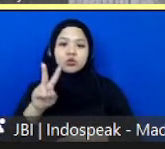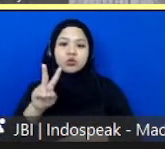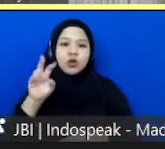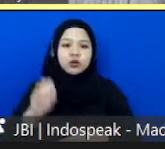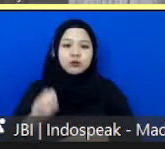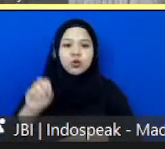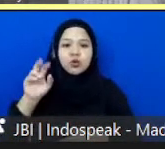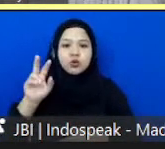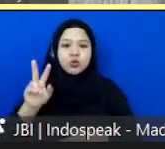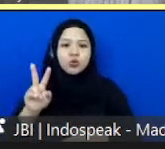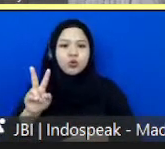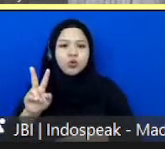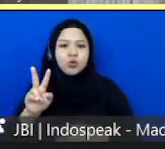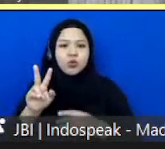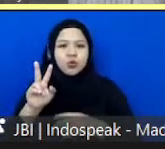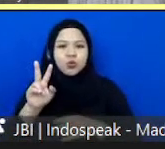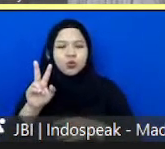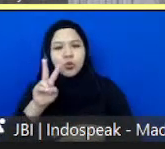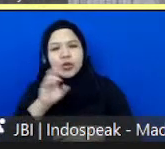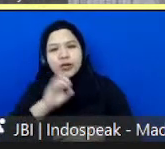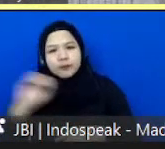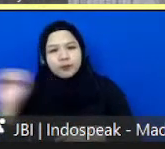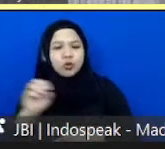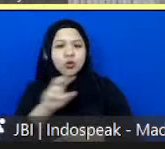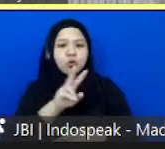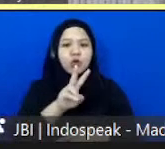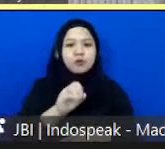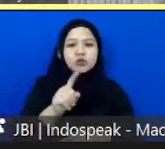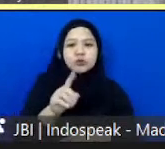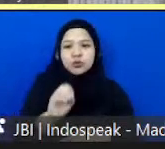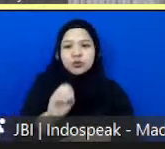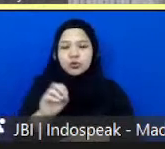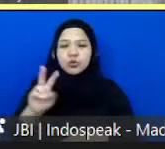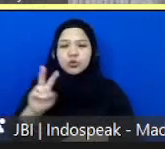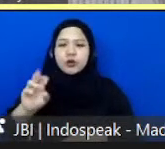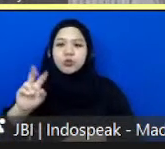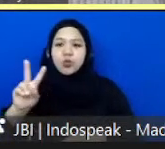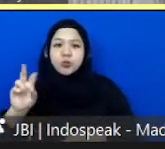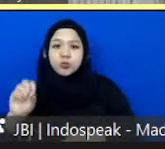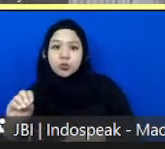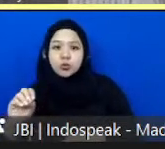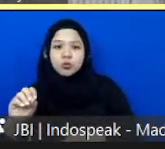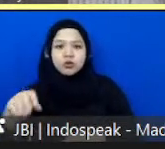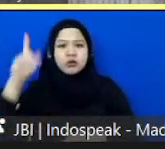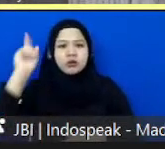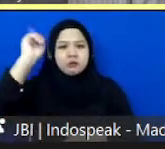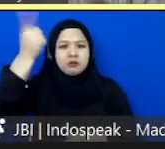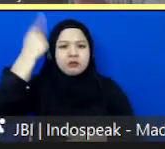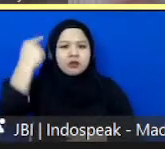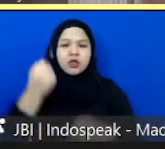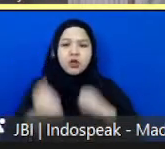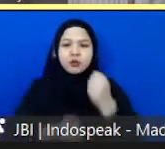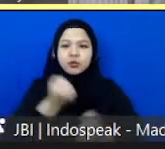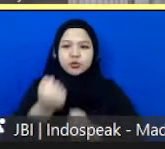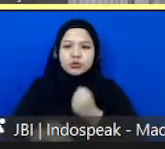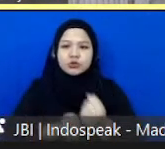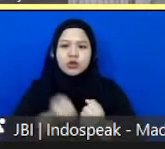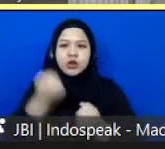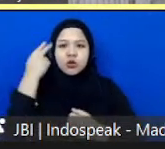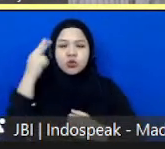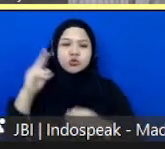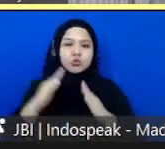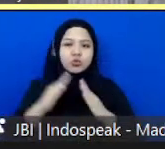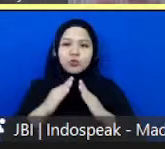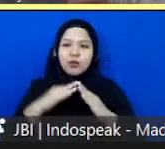in 2020, the government was able to try to go to each